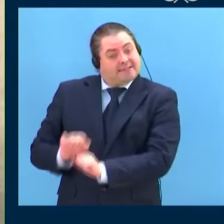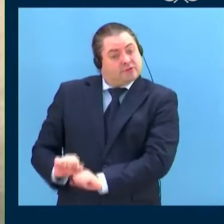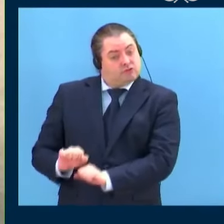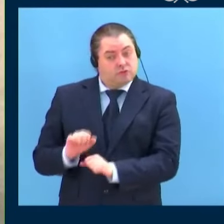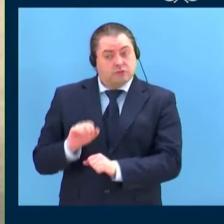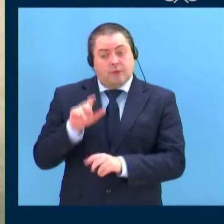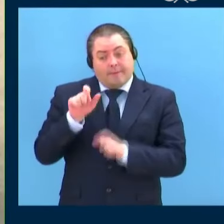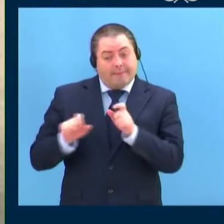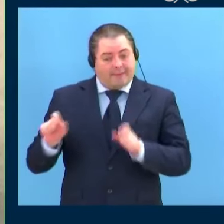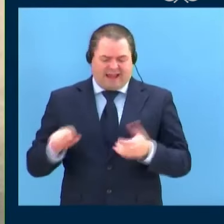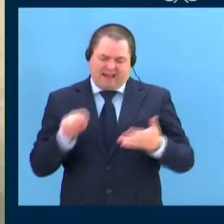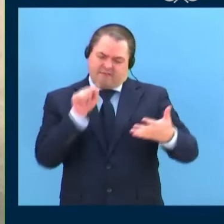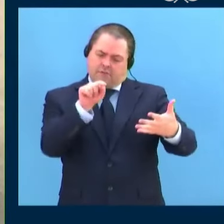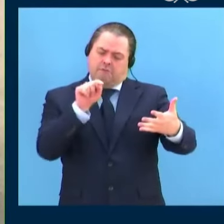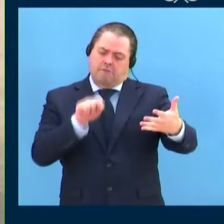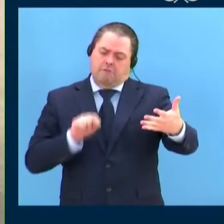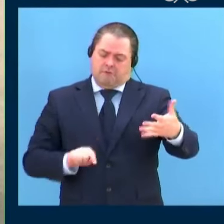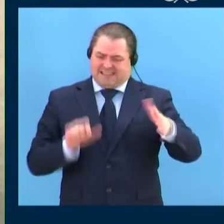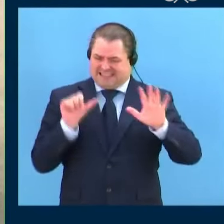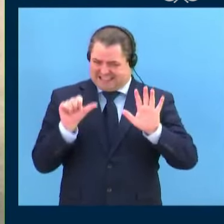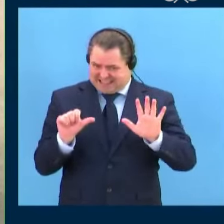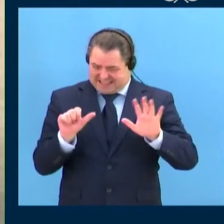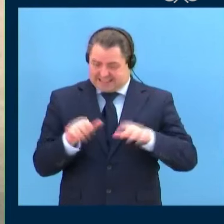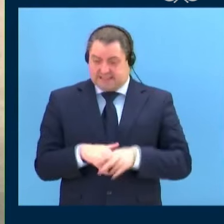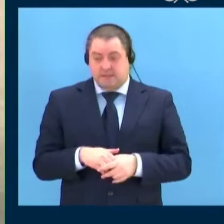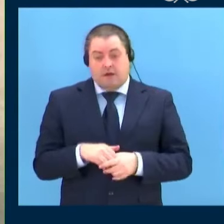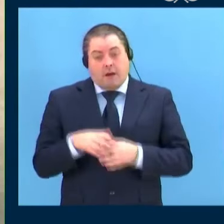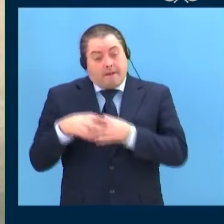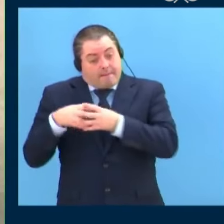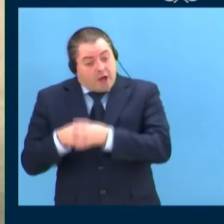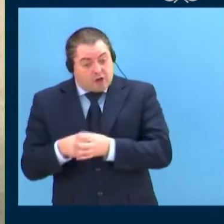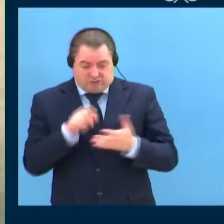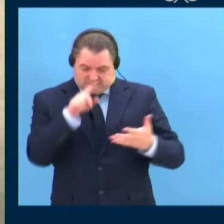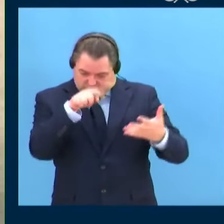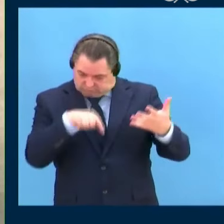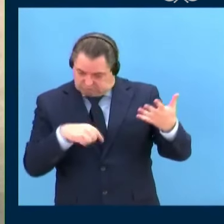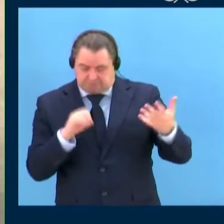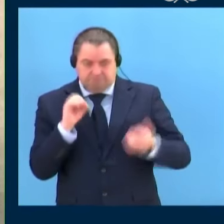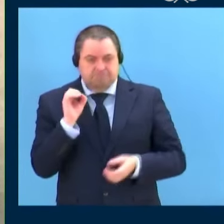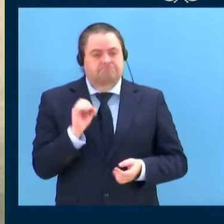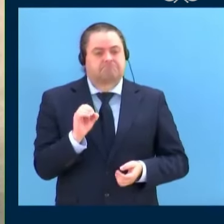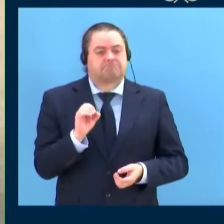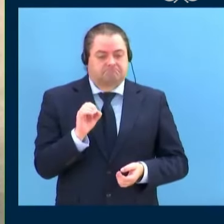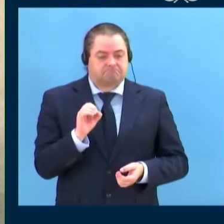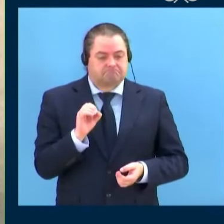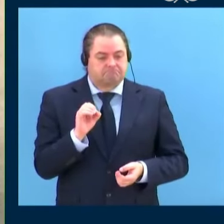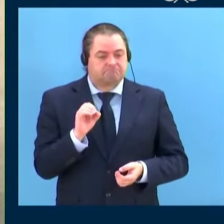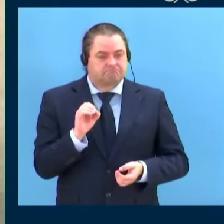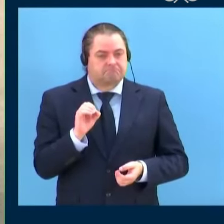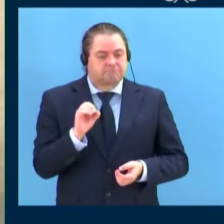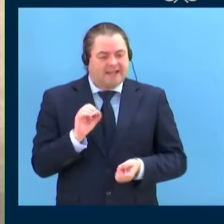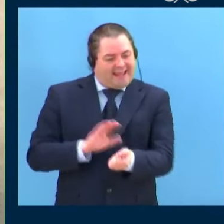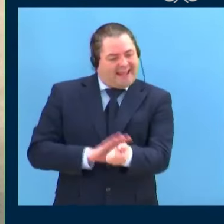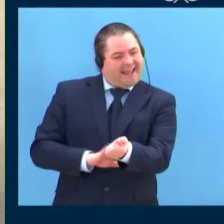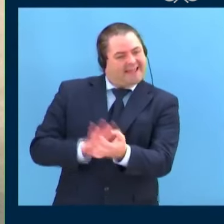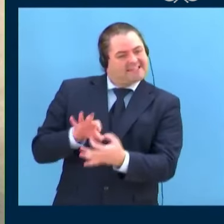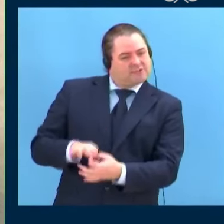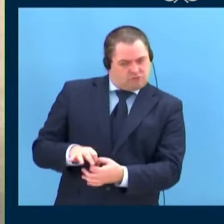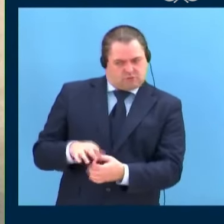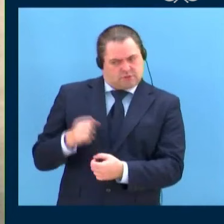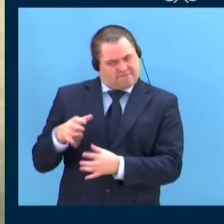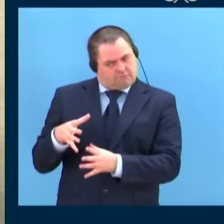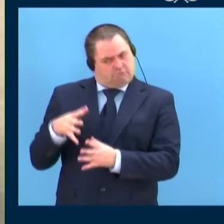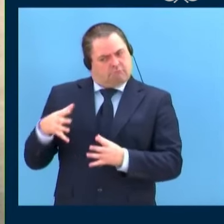minorities. Indigenous peoples constitute one of the so-called major groups with a structural platform to engage with